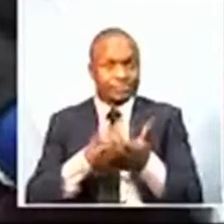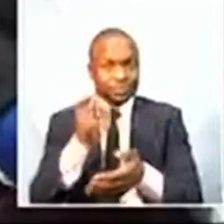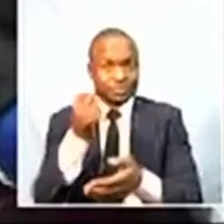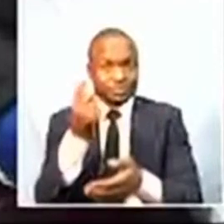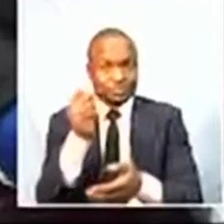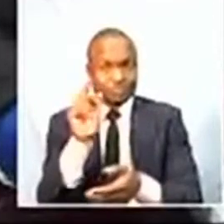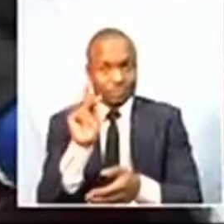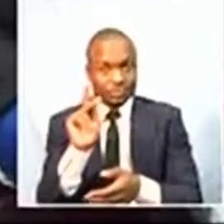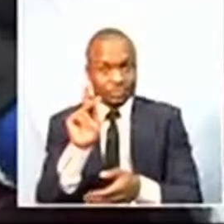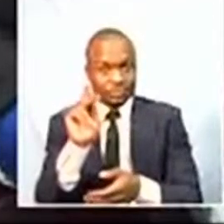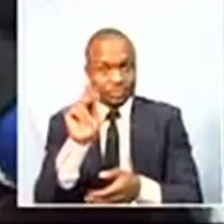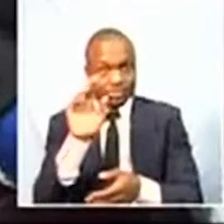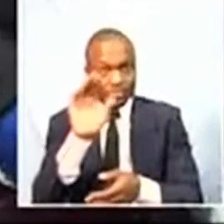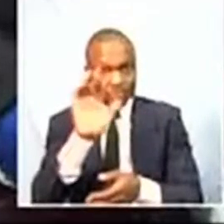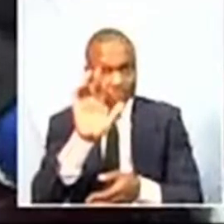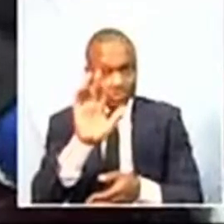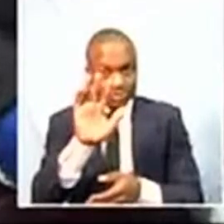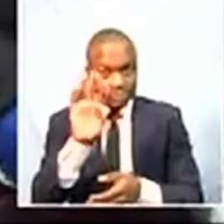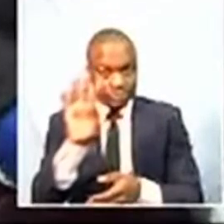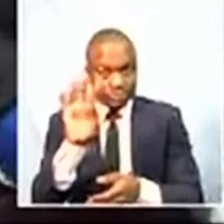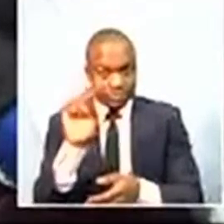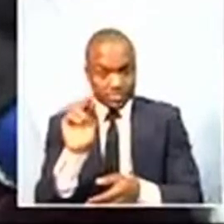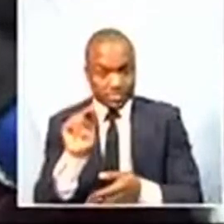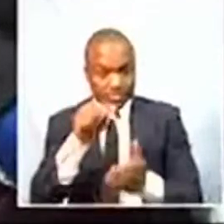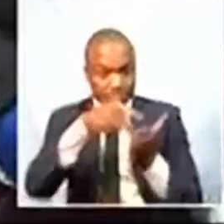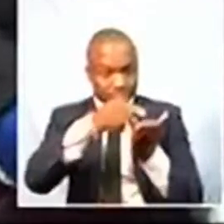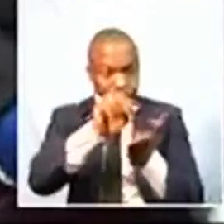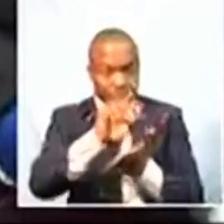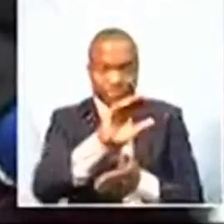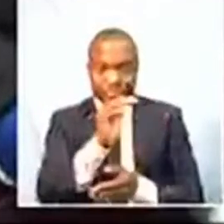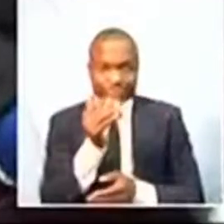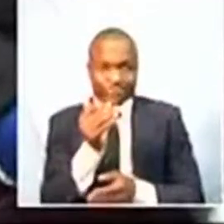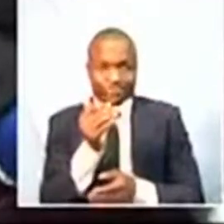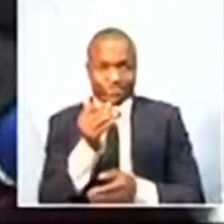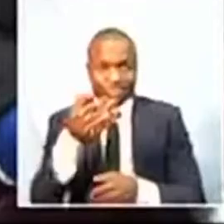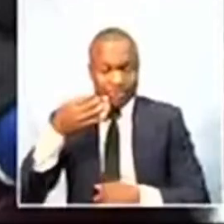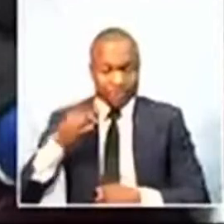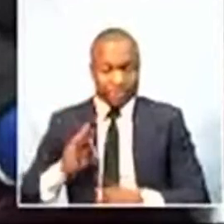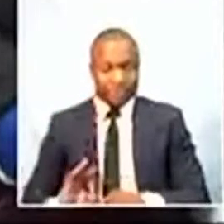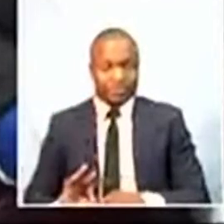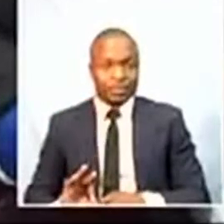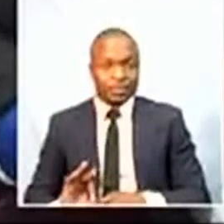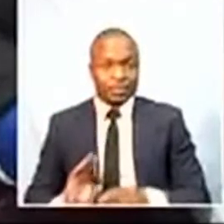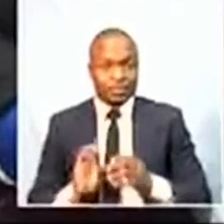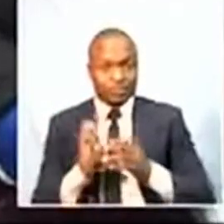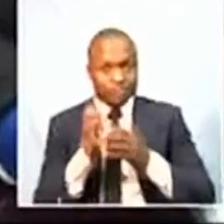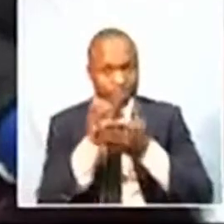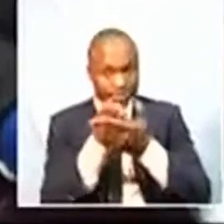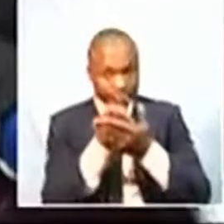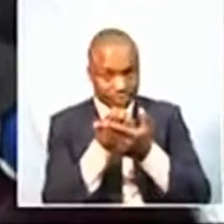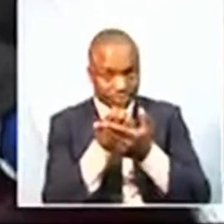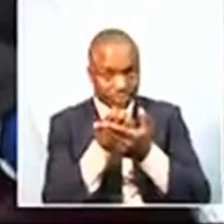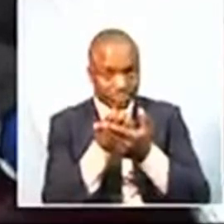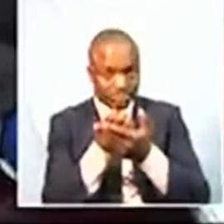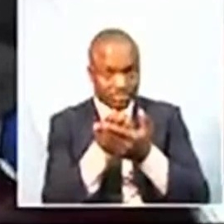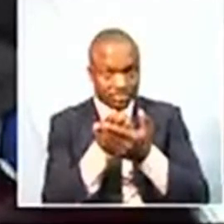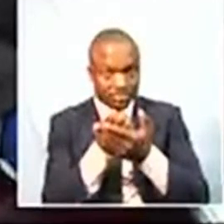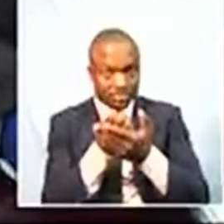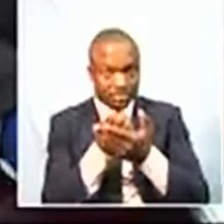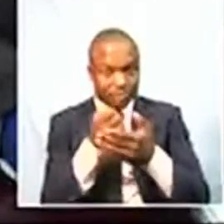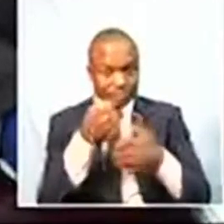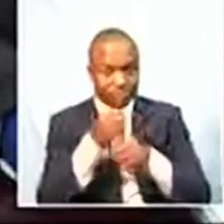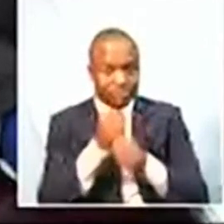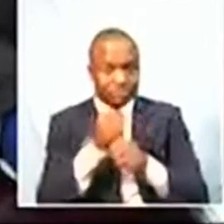1,761,011 kwacha 54 ngwe have been paid back, and beneficiaries have been engaged on the need to make